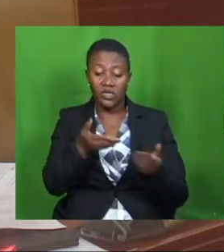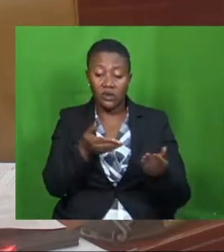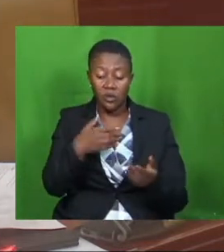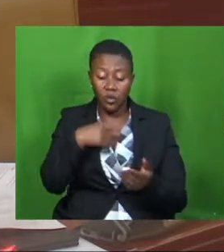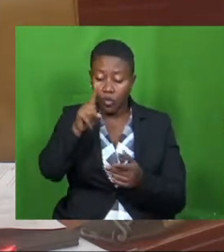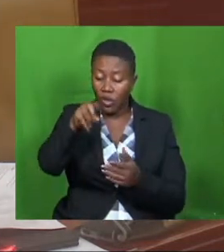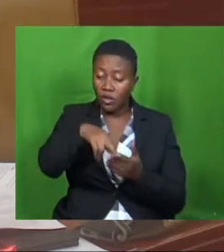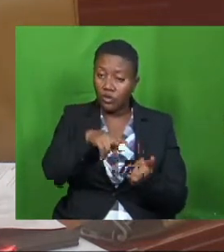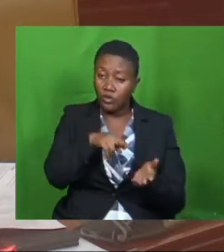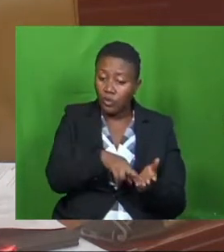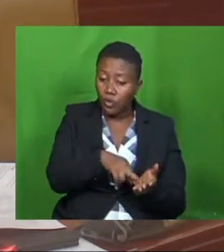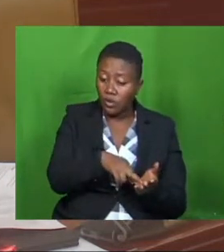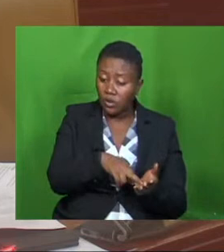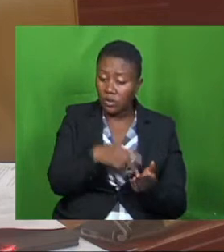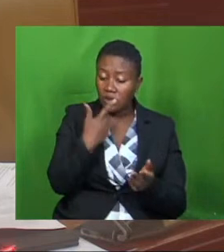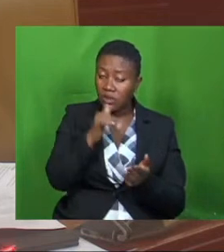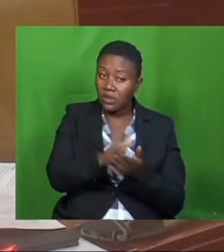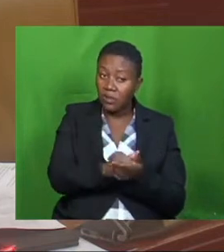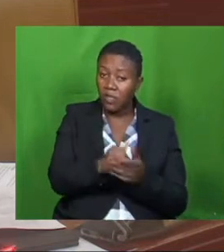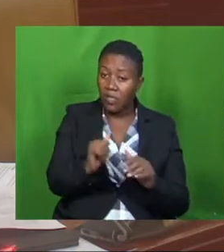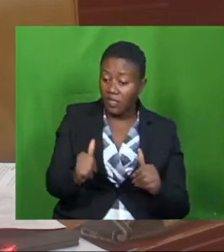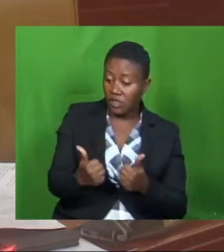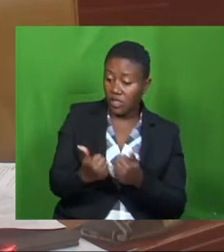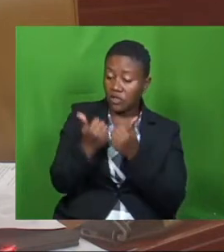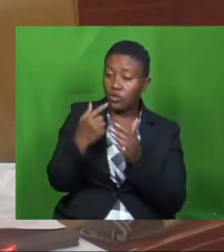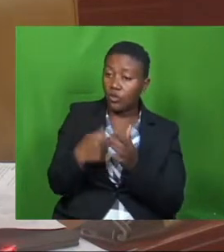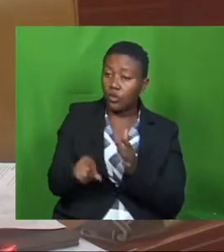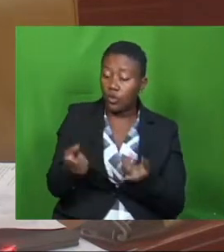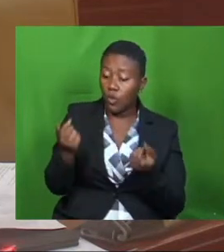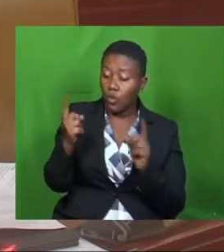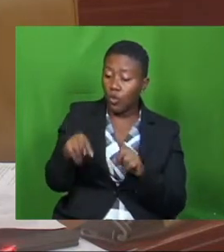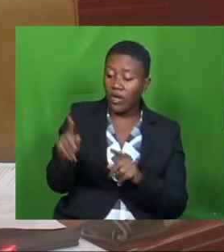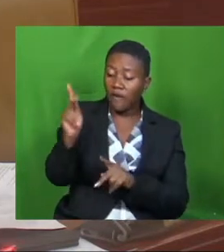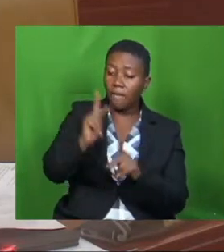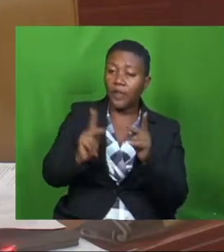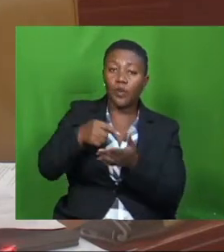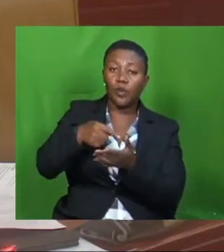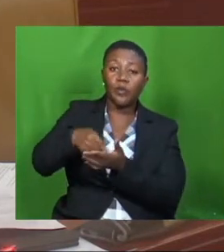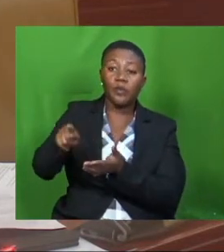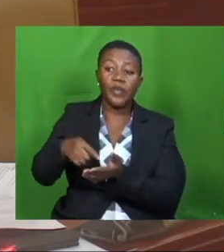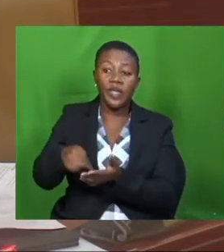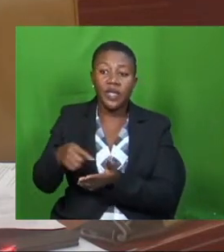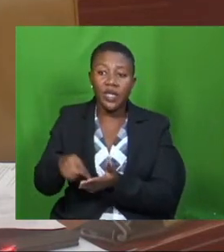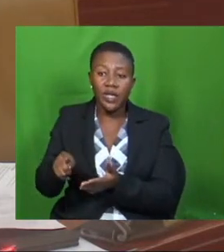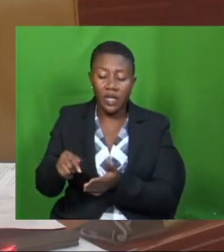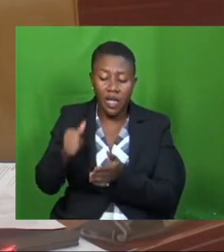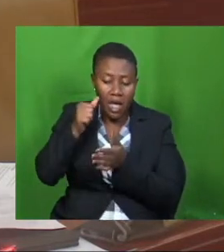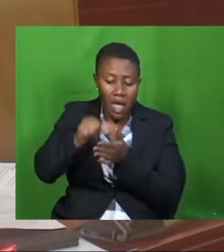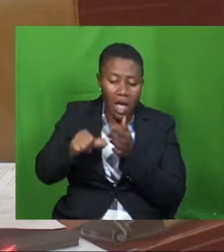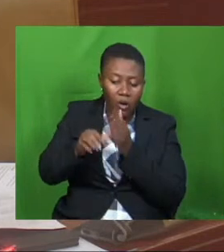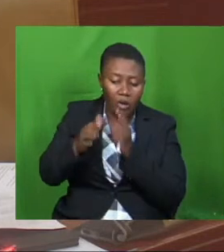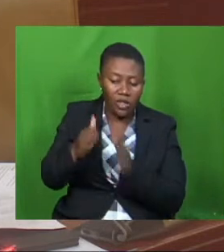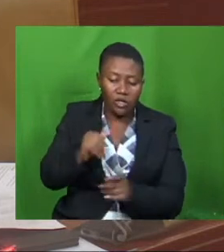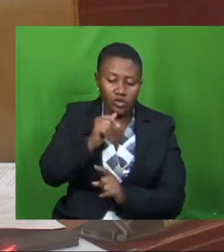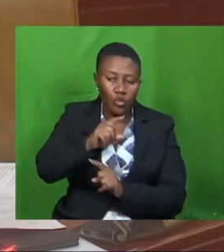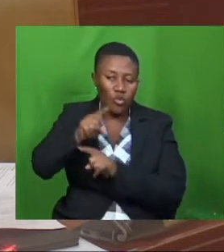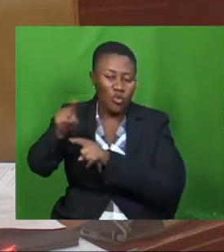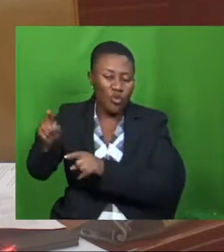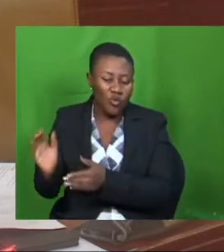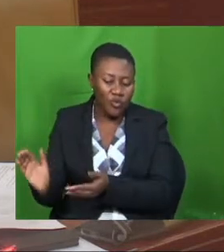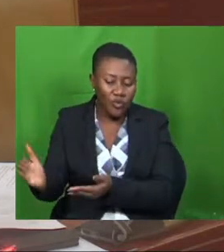the charge to me, my account was 12,000 cedis for the same service after it has gone through